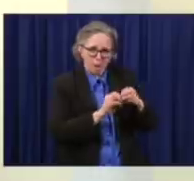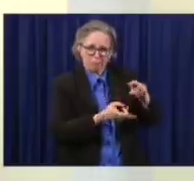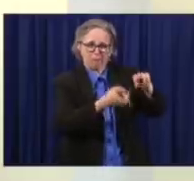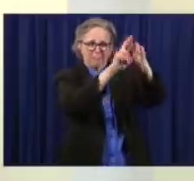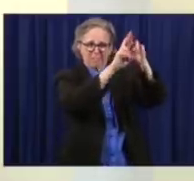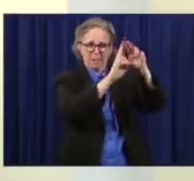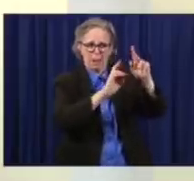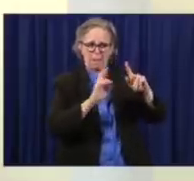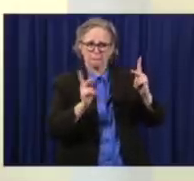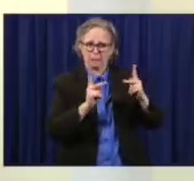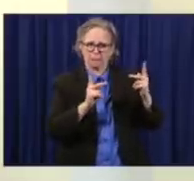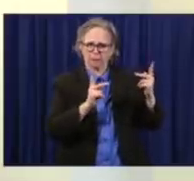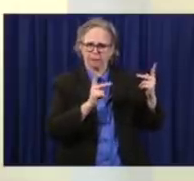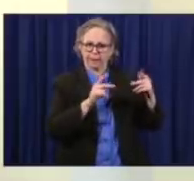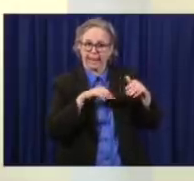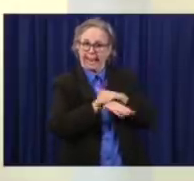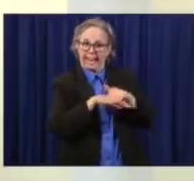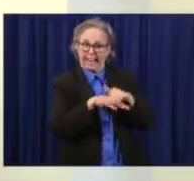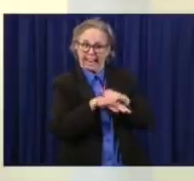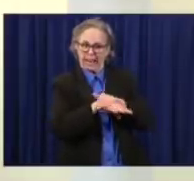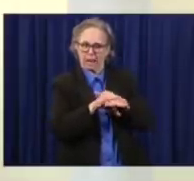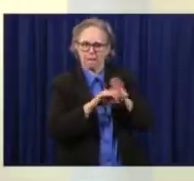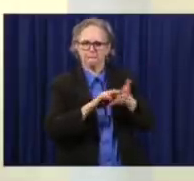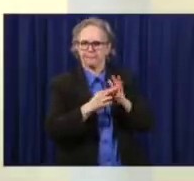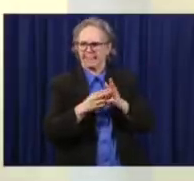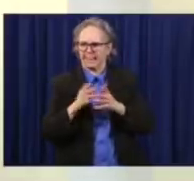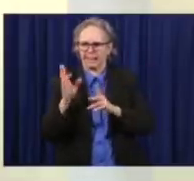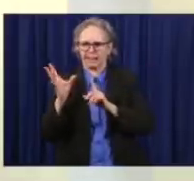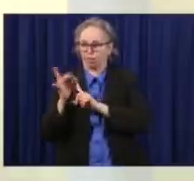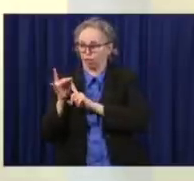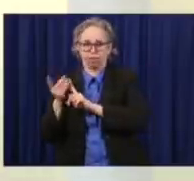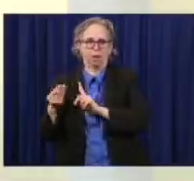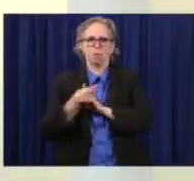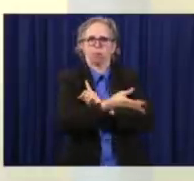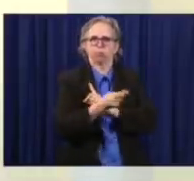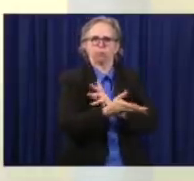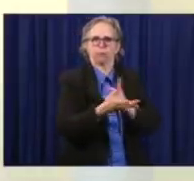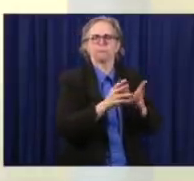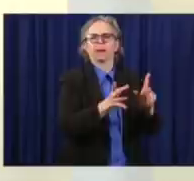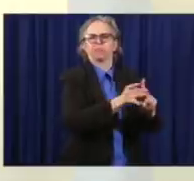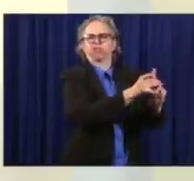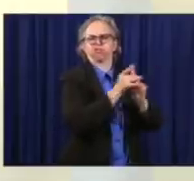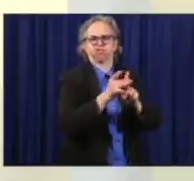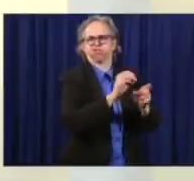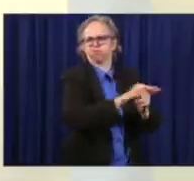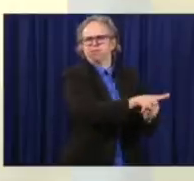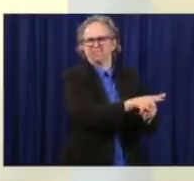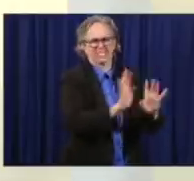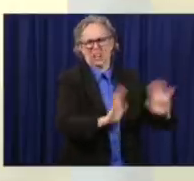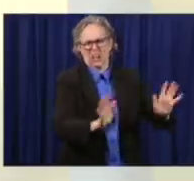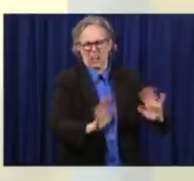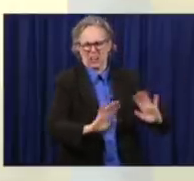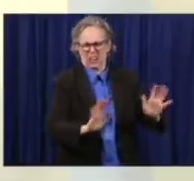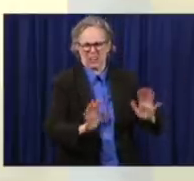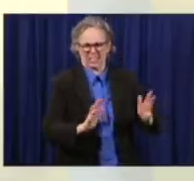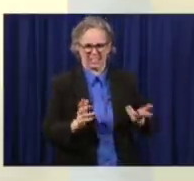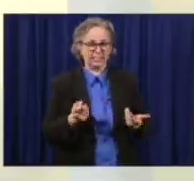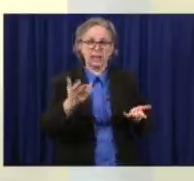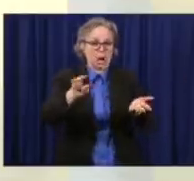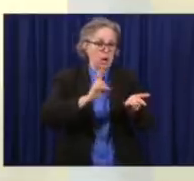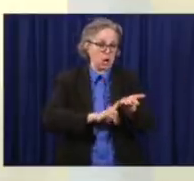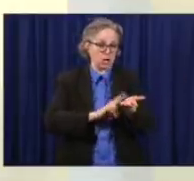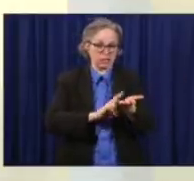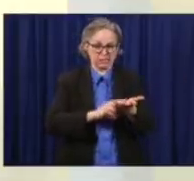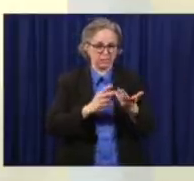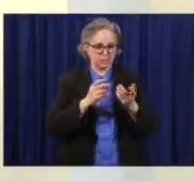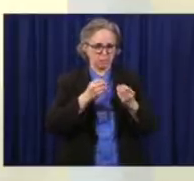and introduce the virus. And we learned early on that even care providers who go nursing home to nursing home were